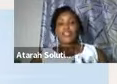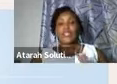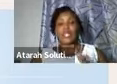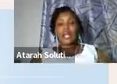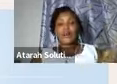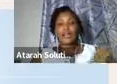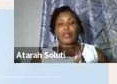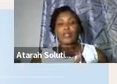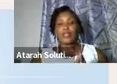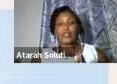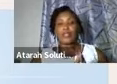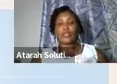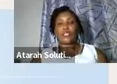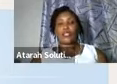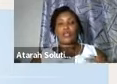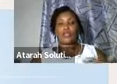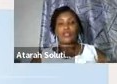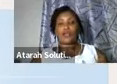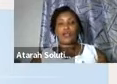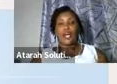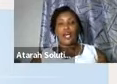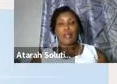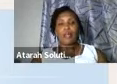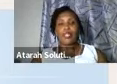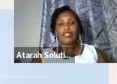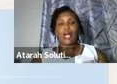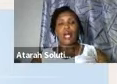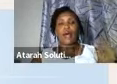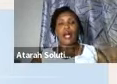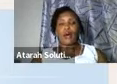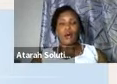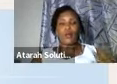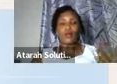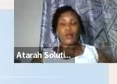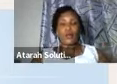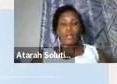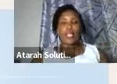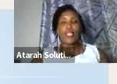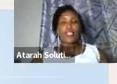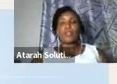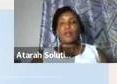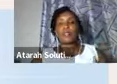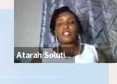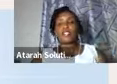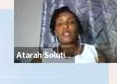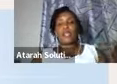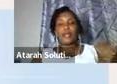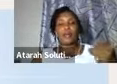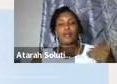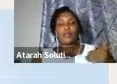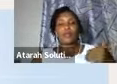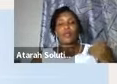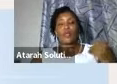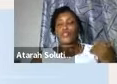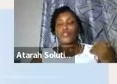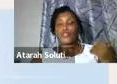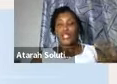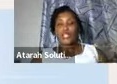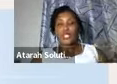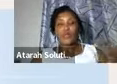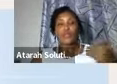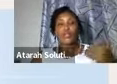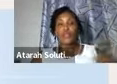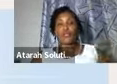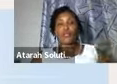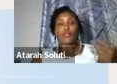we actually are working on something together to bring to you parents on your role in supporting your